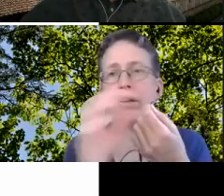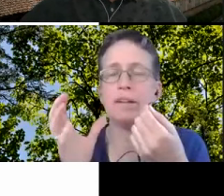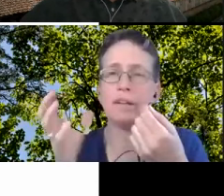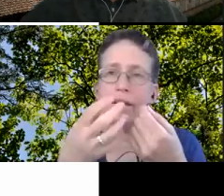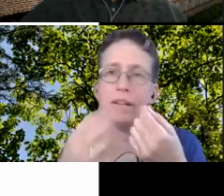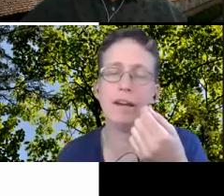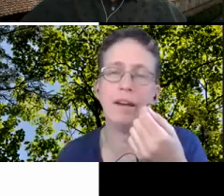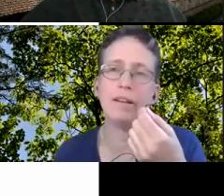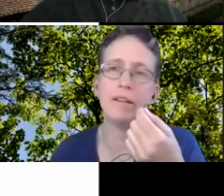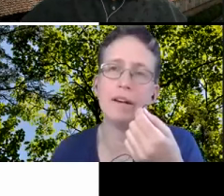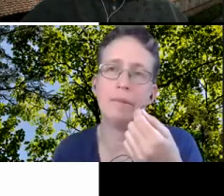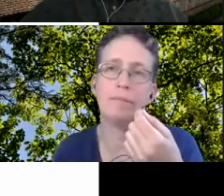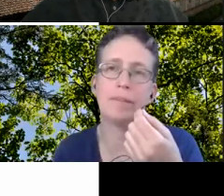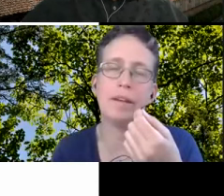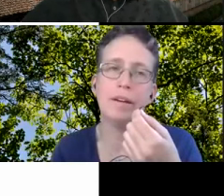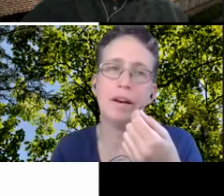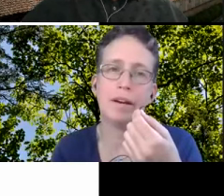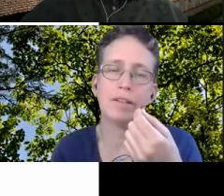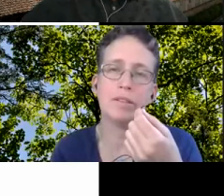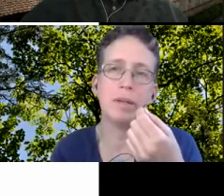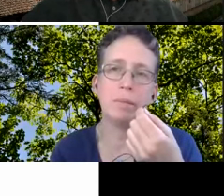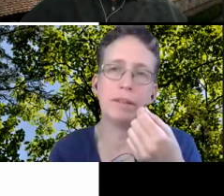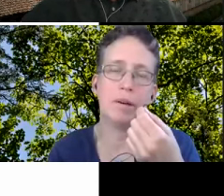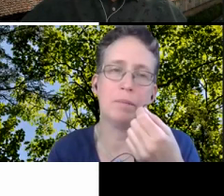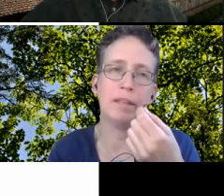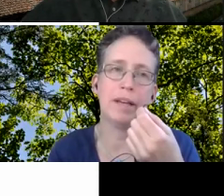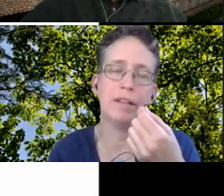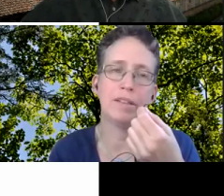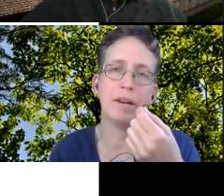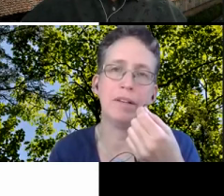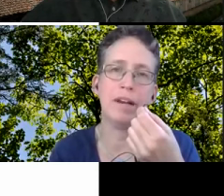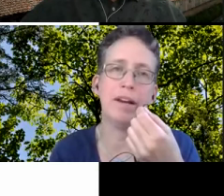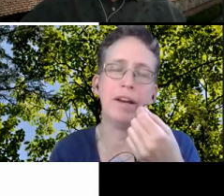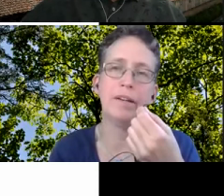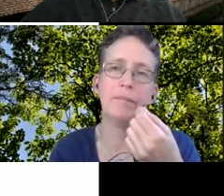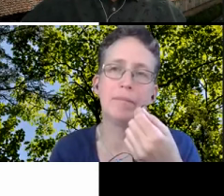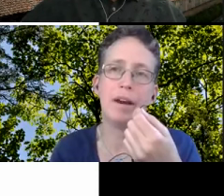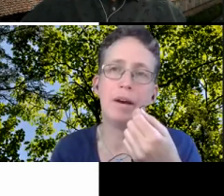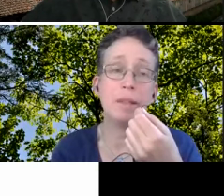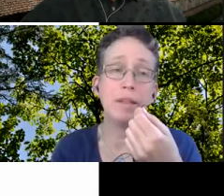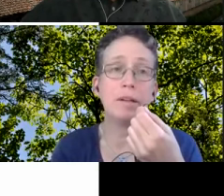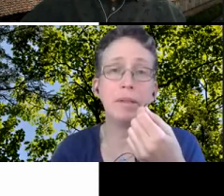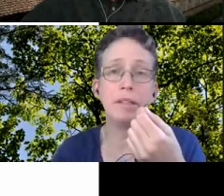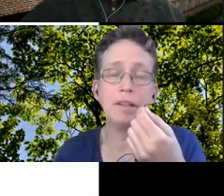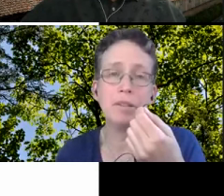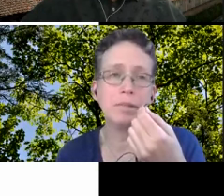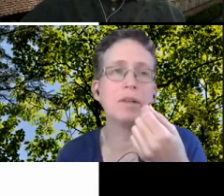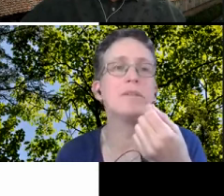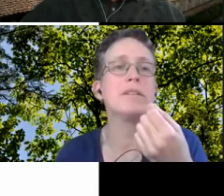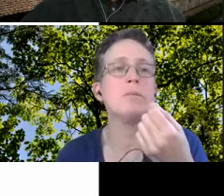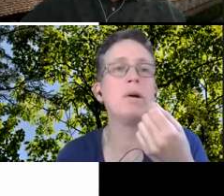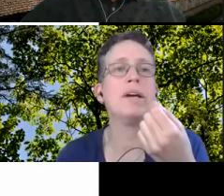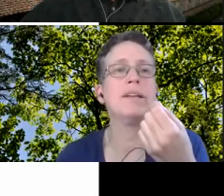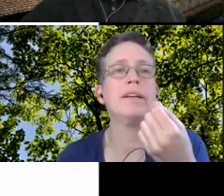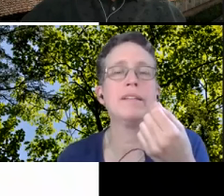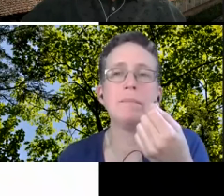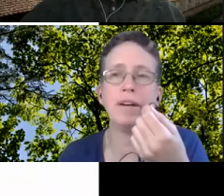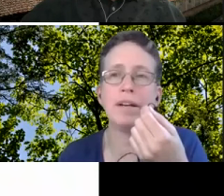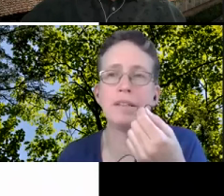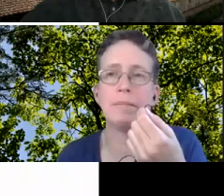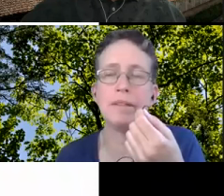outward and consuming open land in the surrounding area. But here's, this quote I